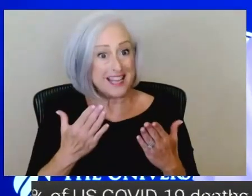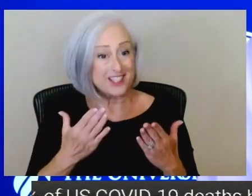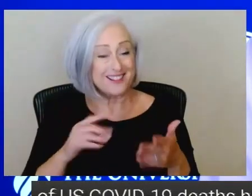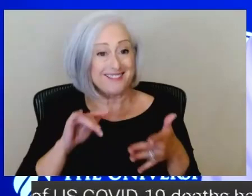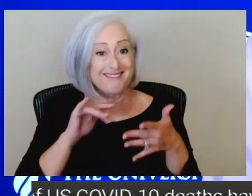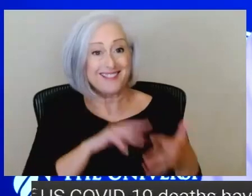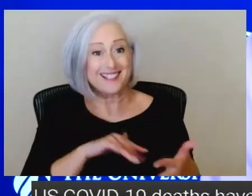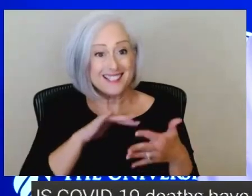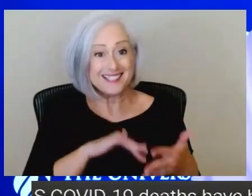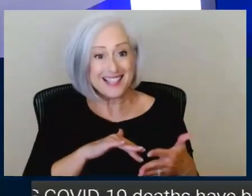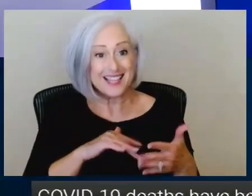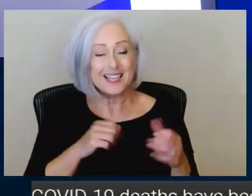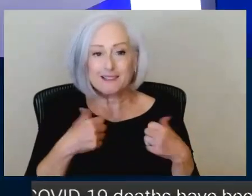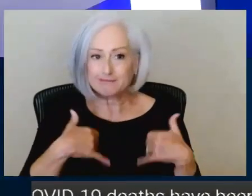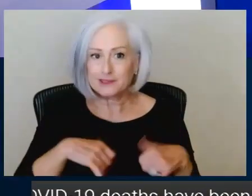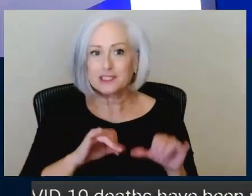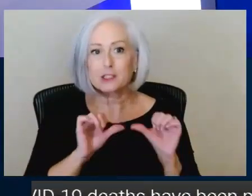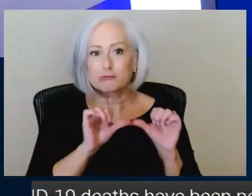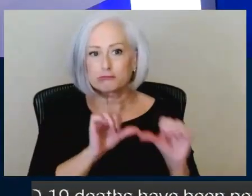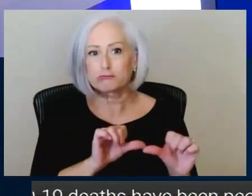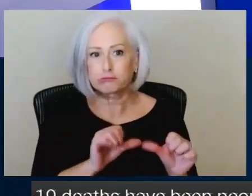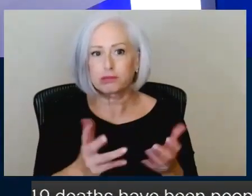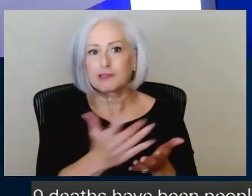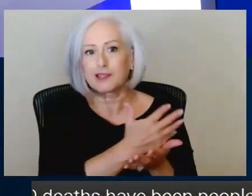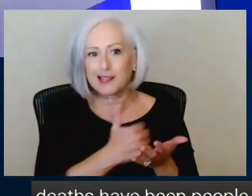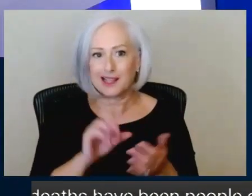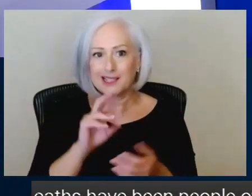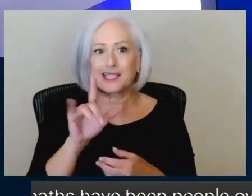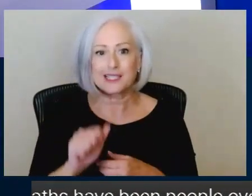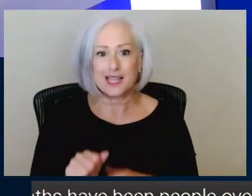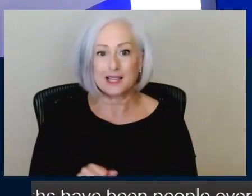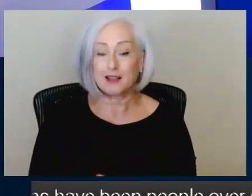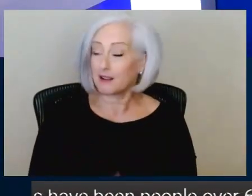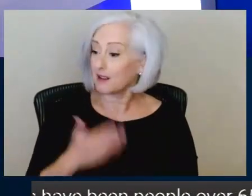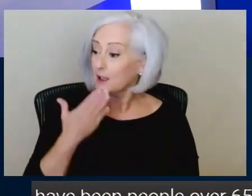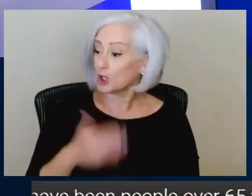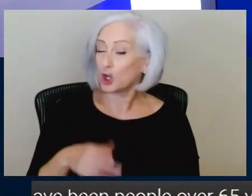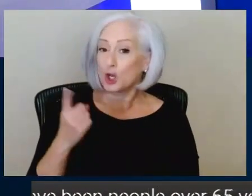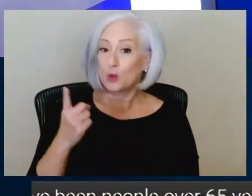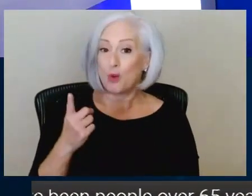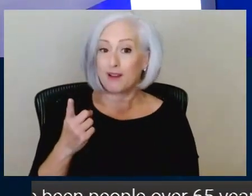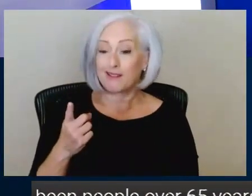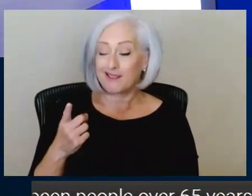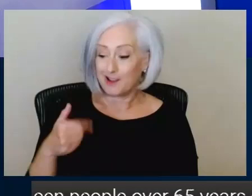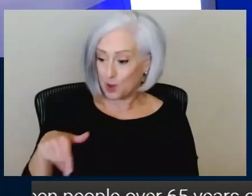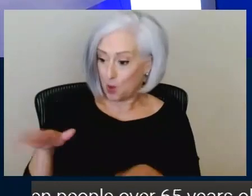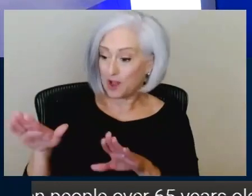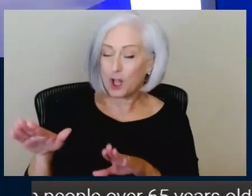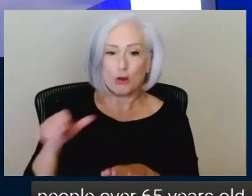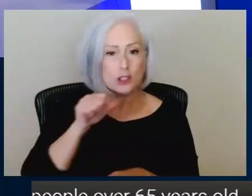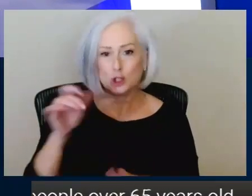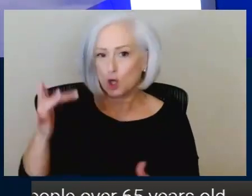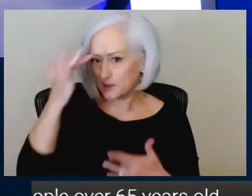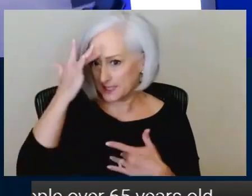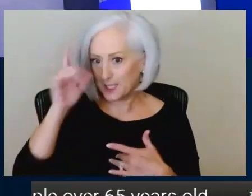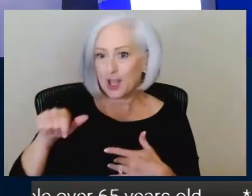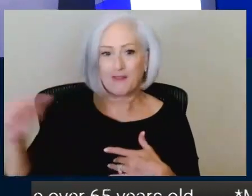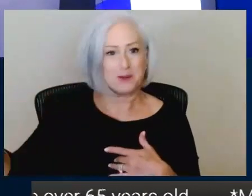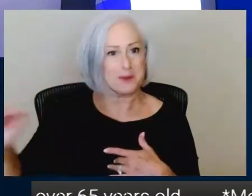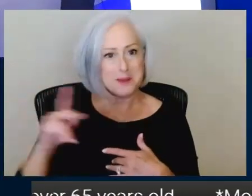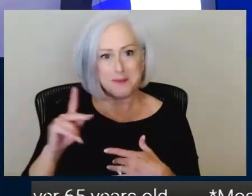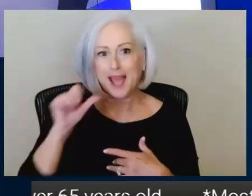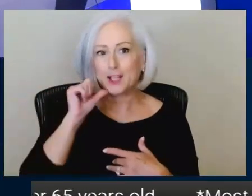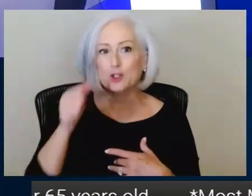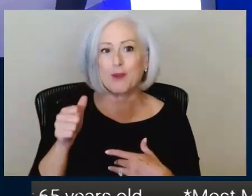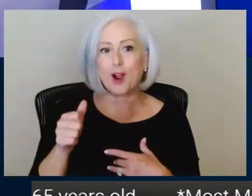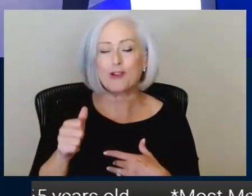data. All right, that was your final thought. That was a good one. I'm going to let you go. All right, thank you, ma'am. But don't get sick. You've got to be back here for your show I'll tomorrow. be here tomorrow. I'm looking forward to it. And